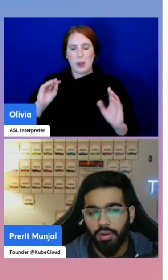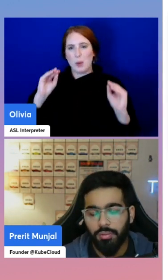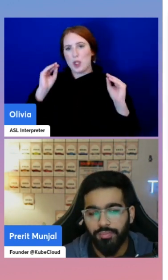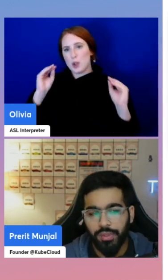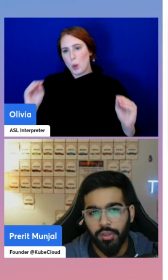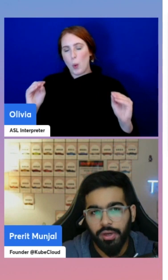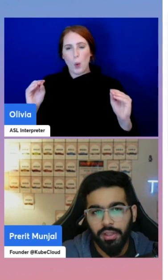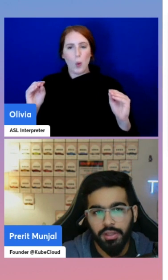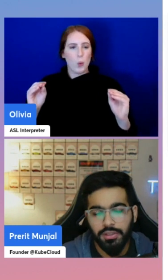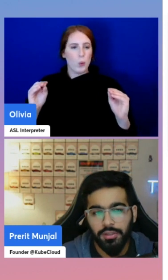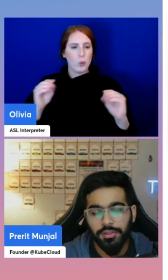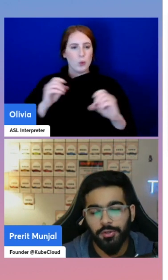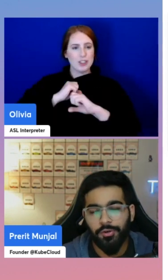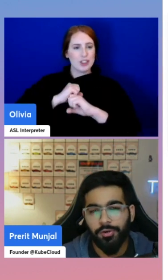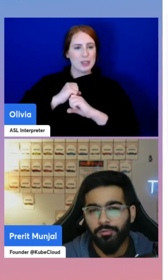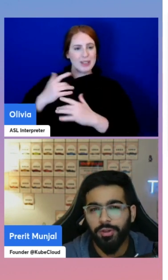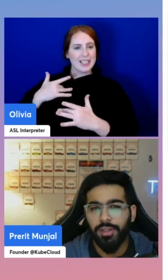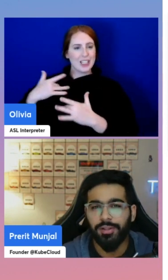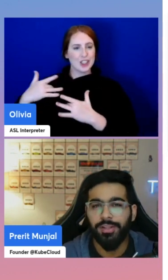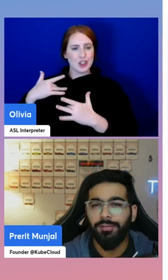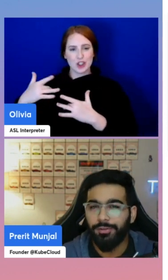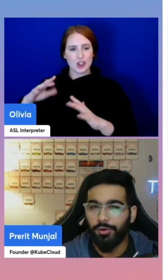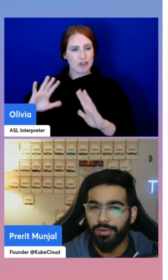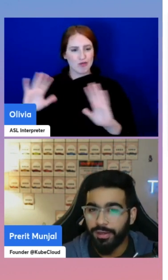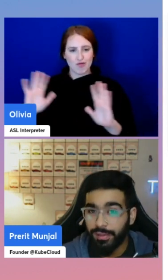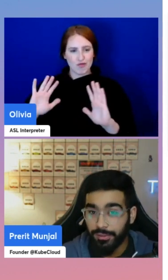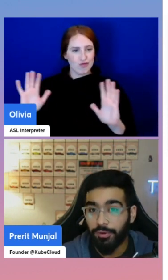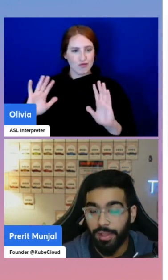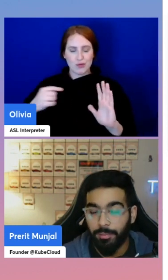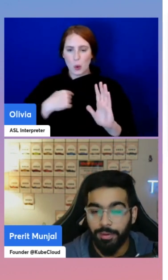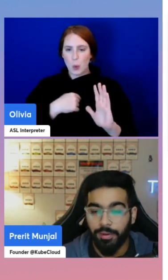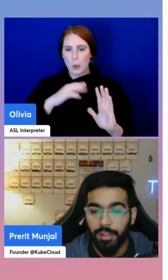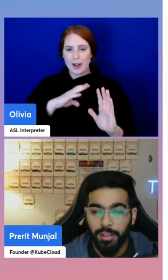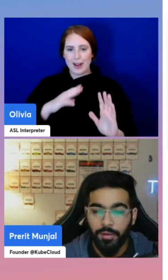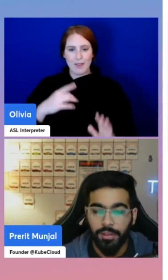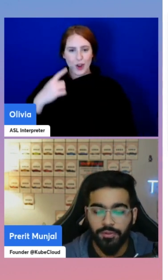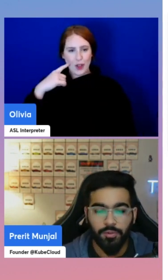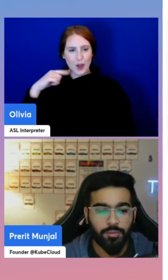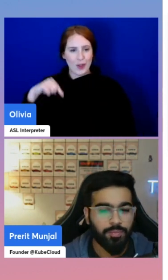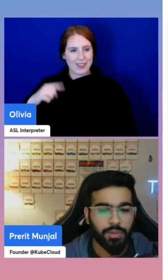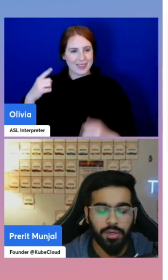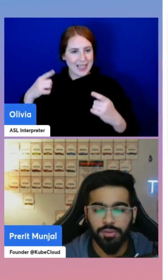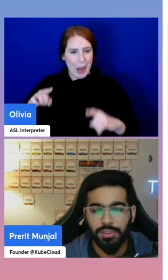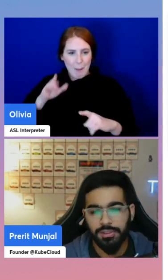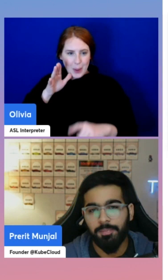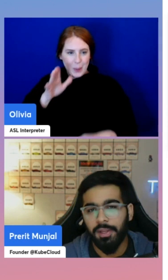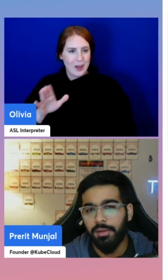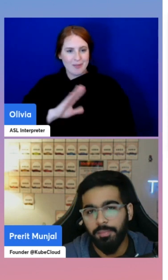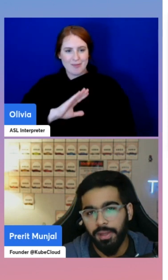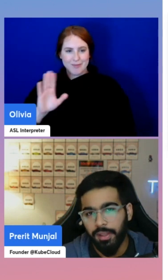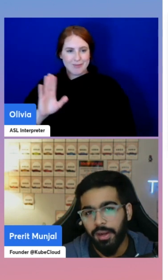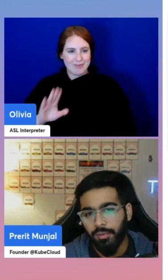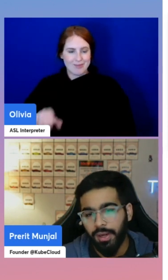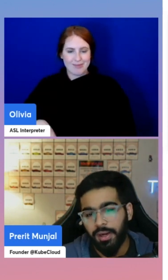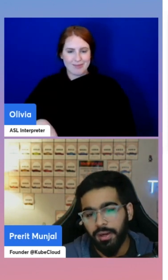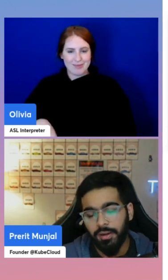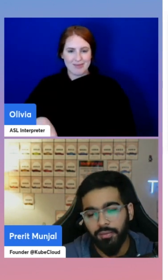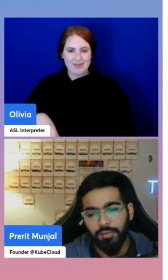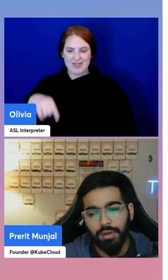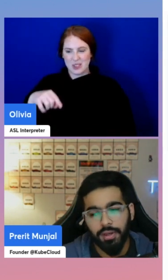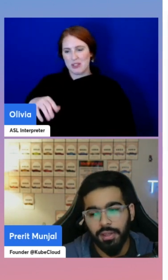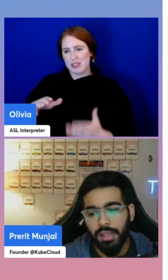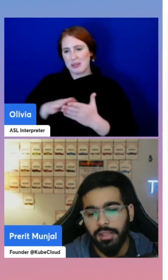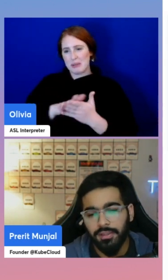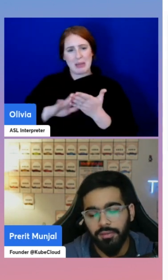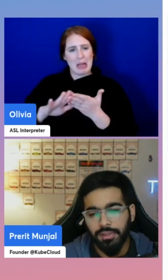no security concerns, or we never thought that this would happen. Okay, so it was just a plain playground, and